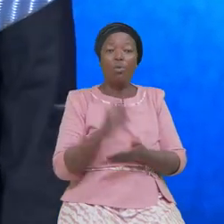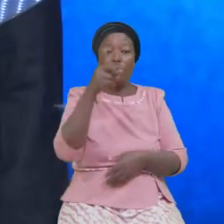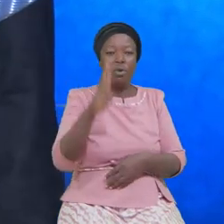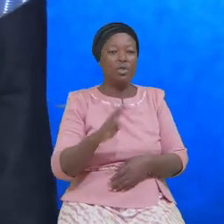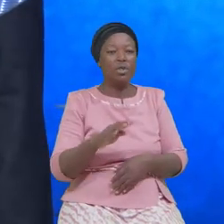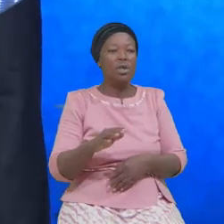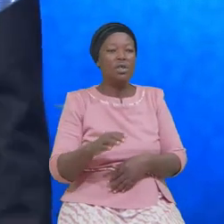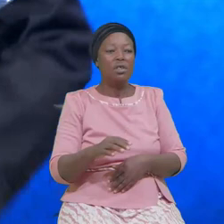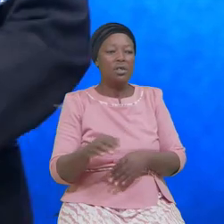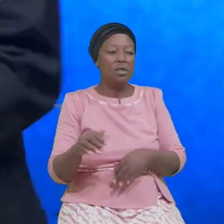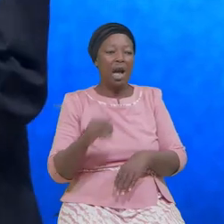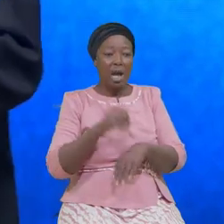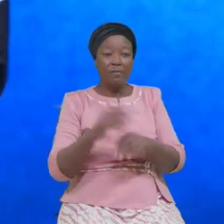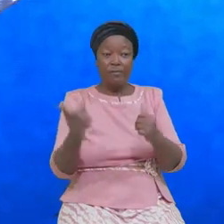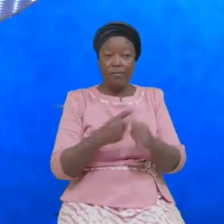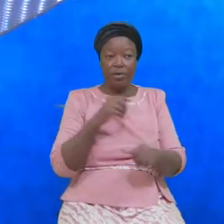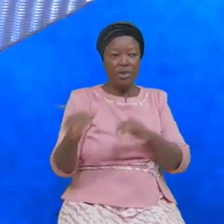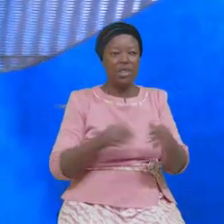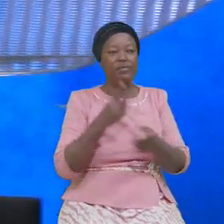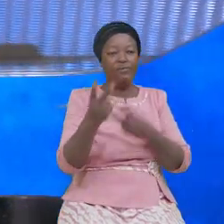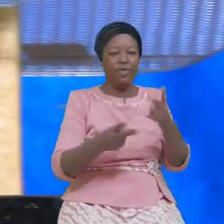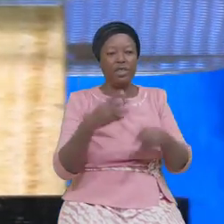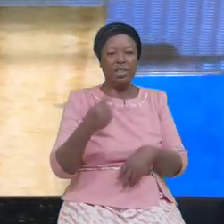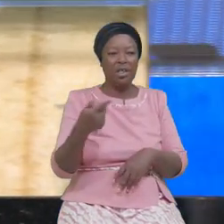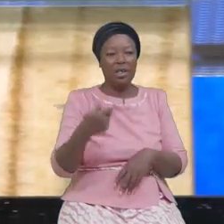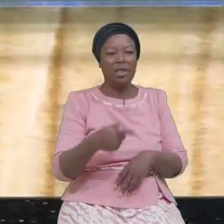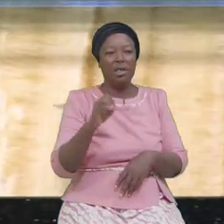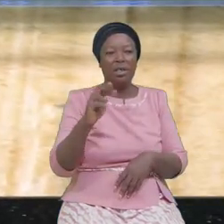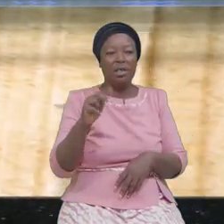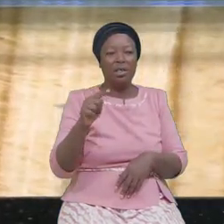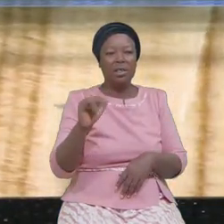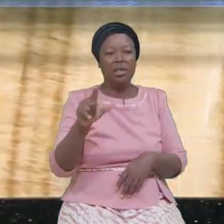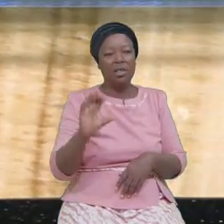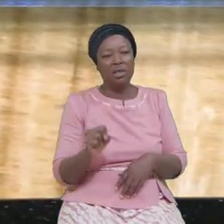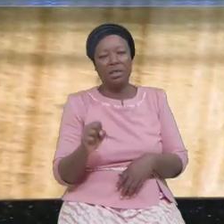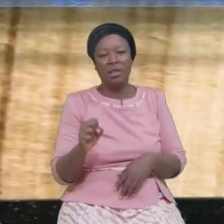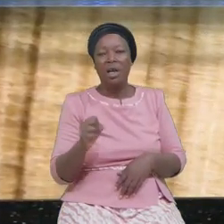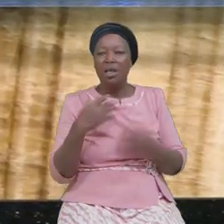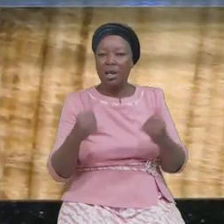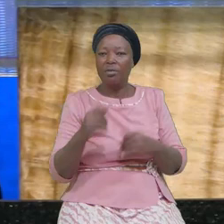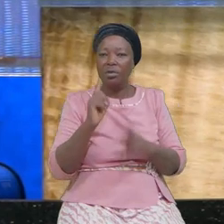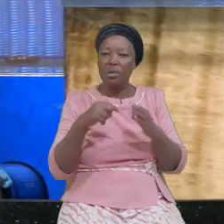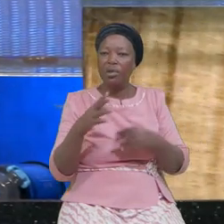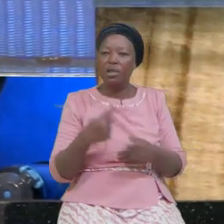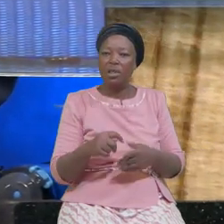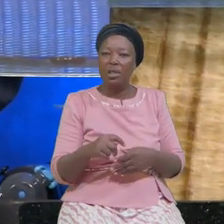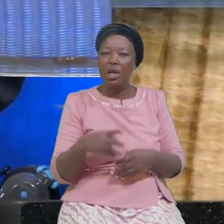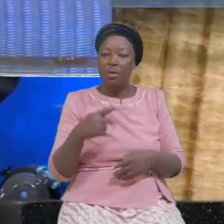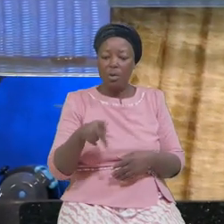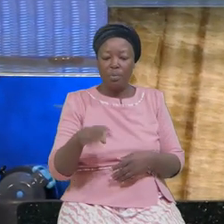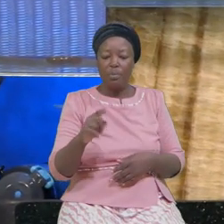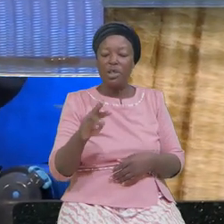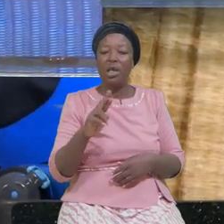visit the Gentiles. He's talking about the experience of Peter the Apostle in the house of